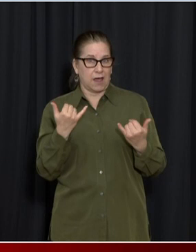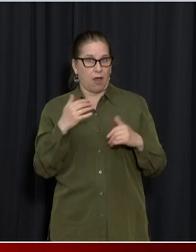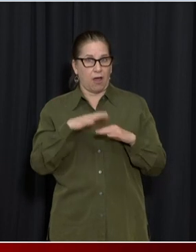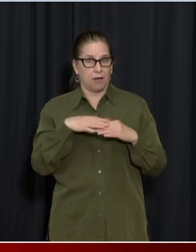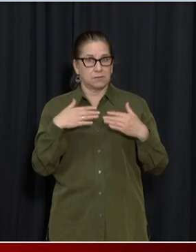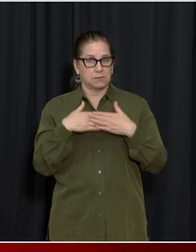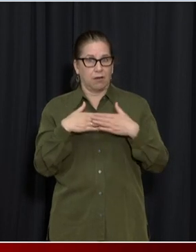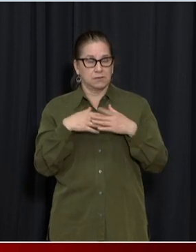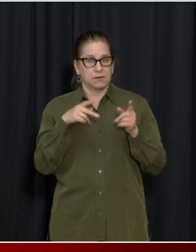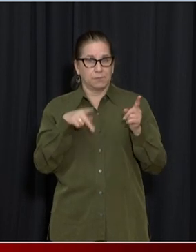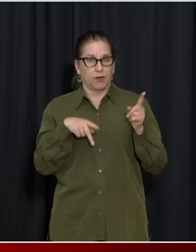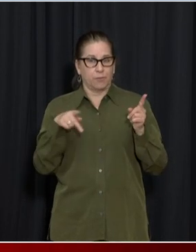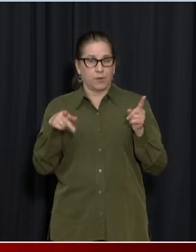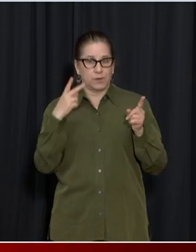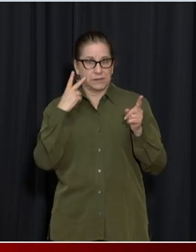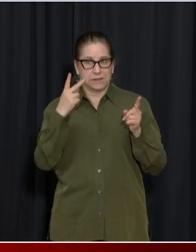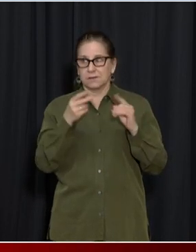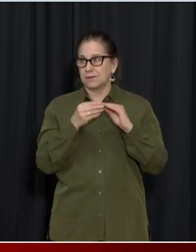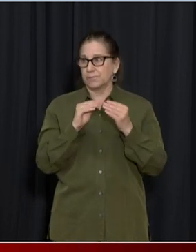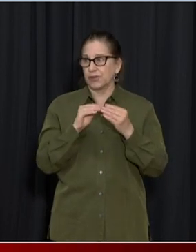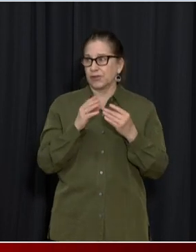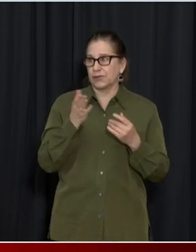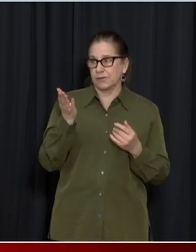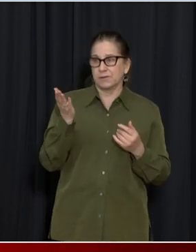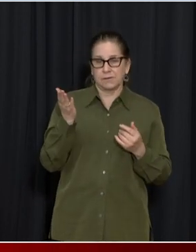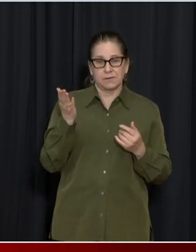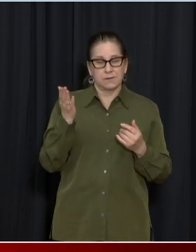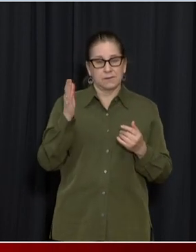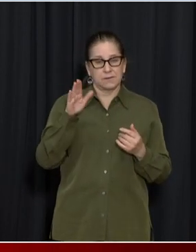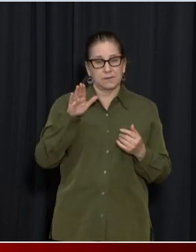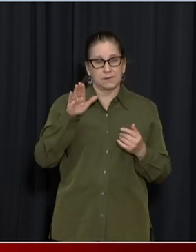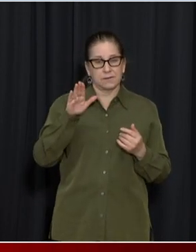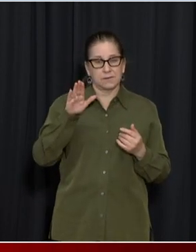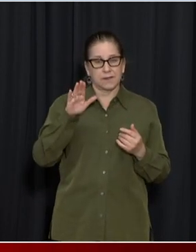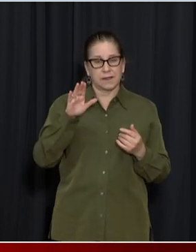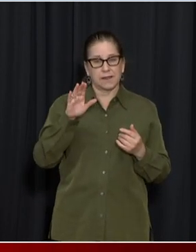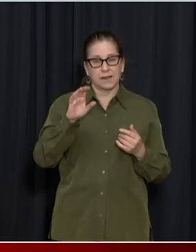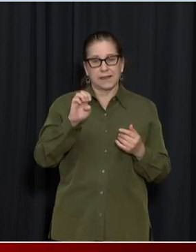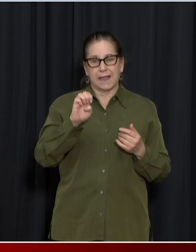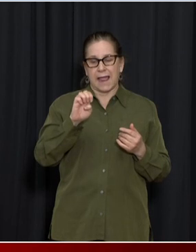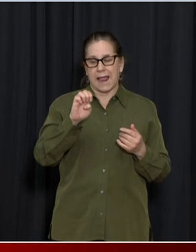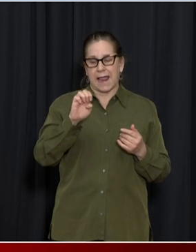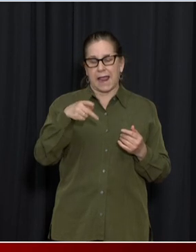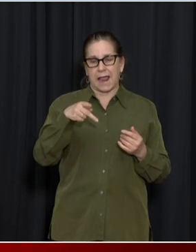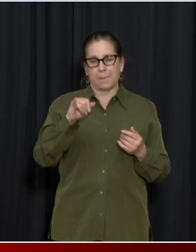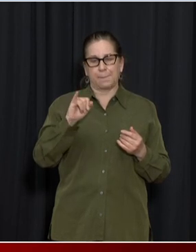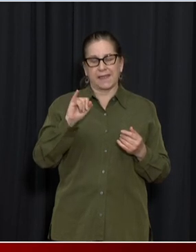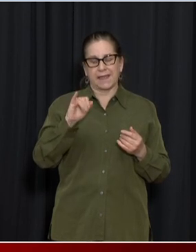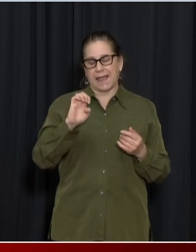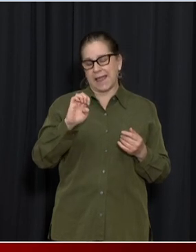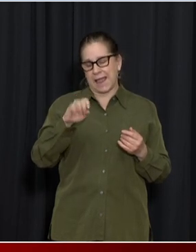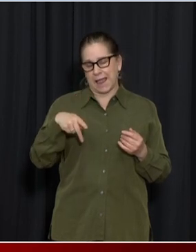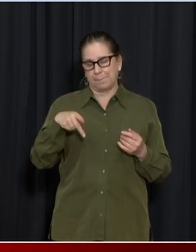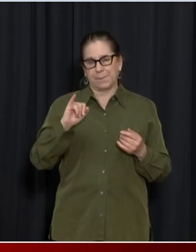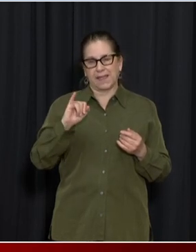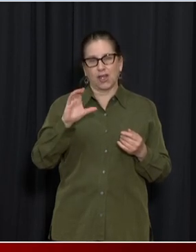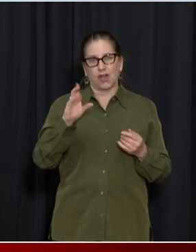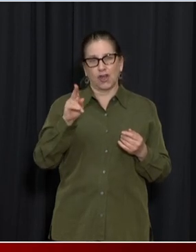essentially our epi-curve. So when we are talking about, and many of you who have looked at the